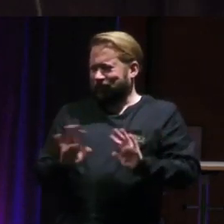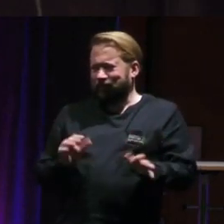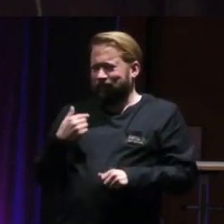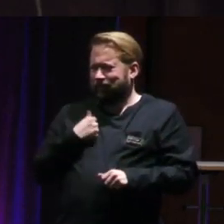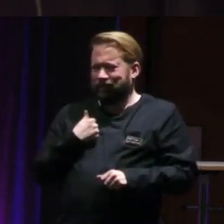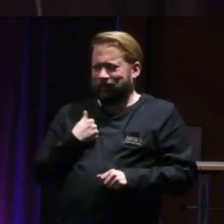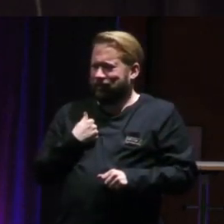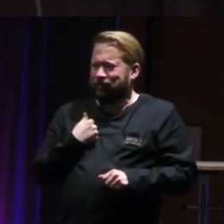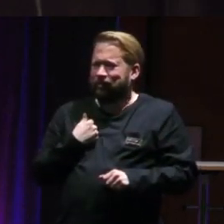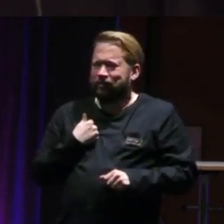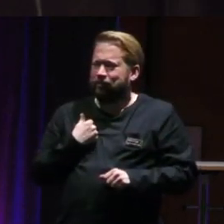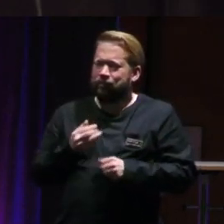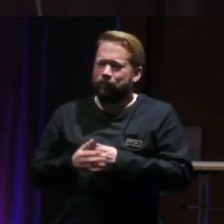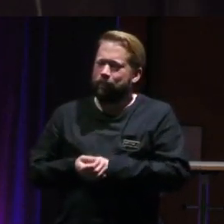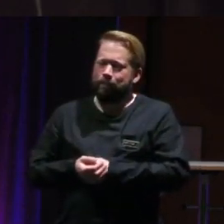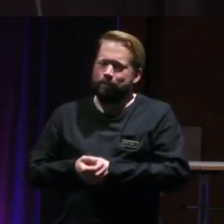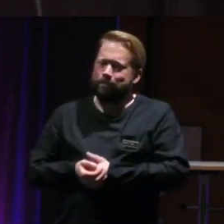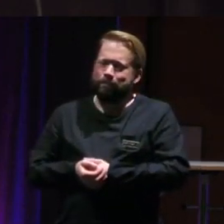protest.